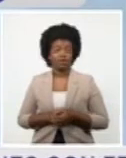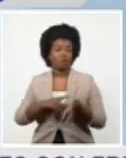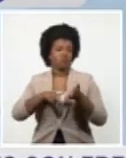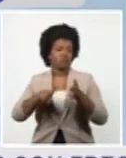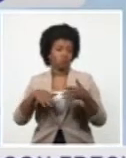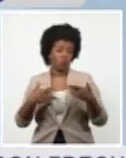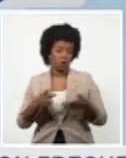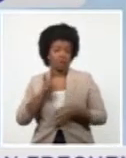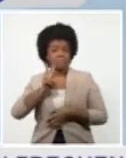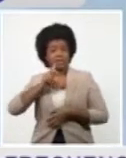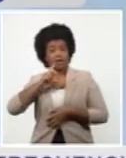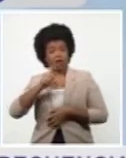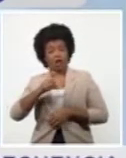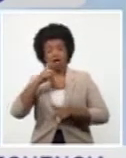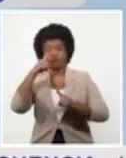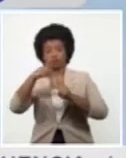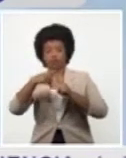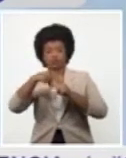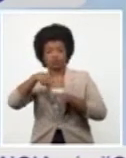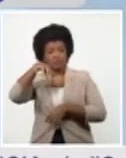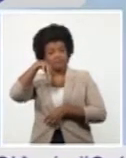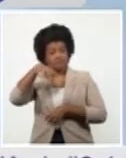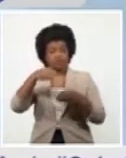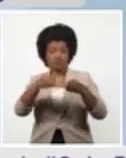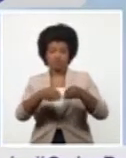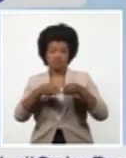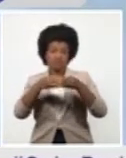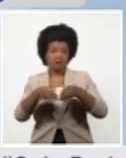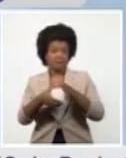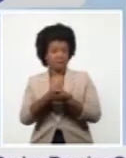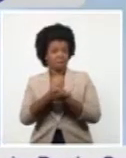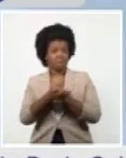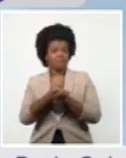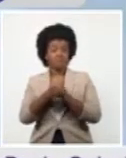diagnosed any confirmed case of COVID-19.